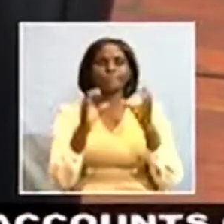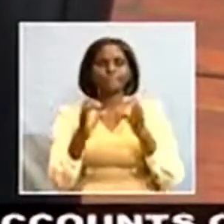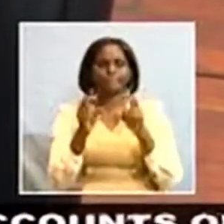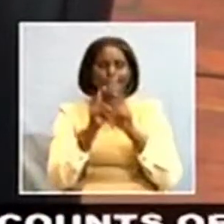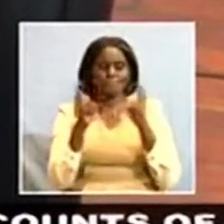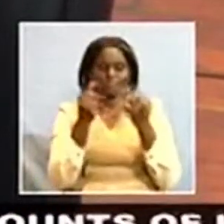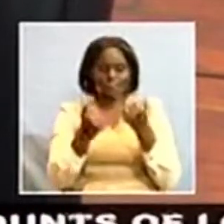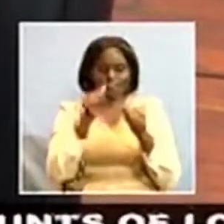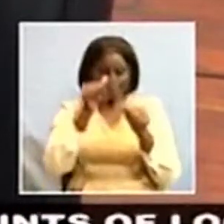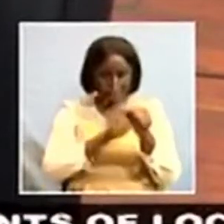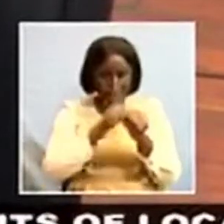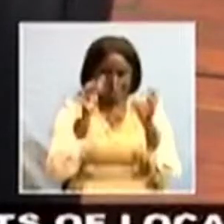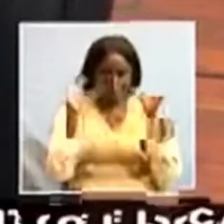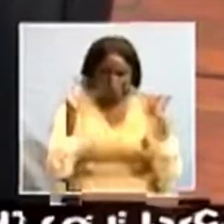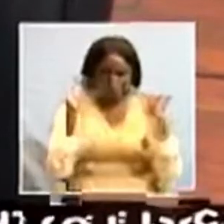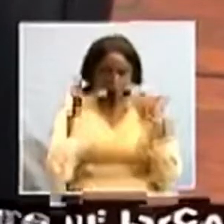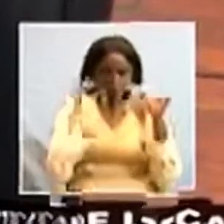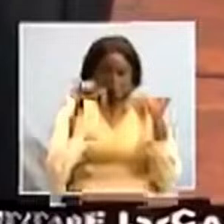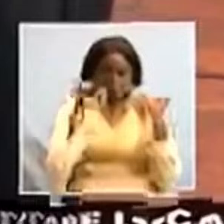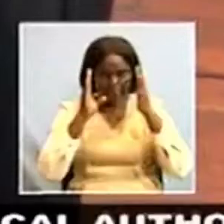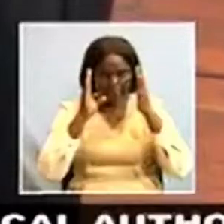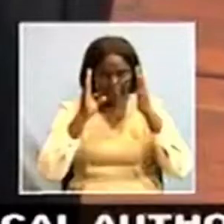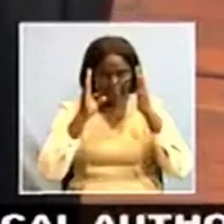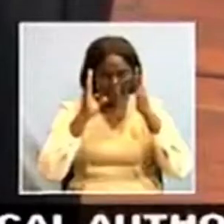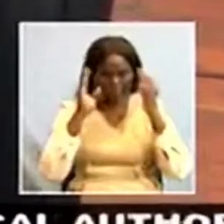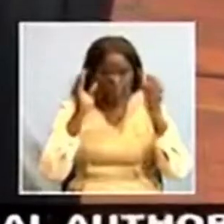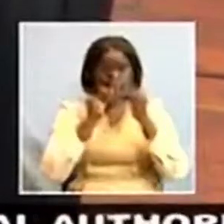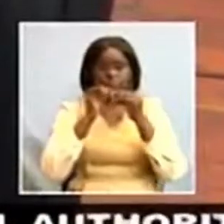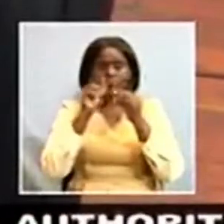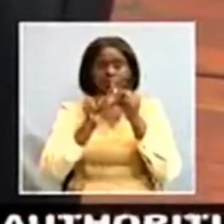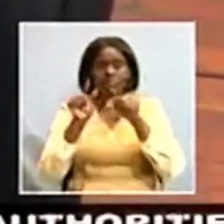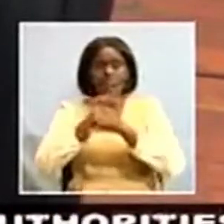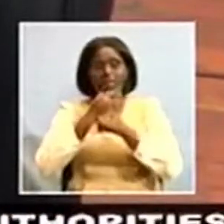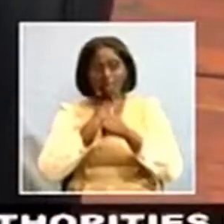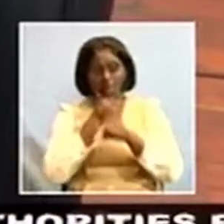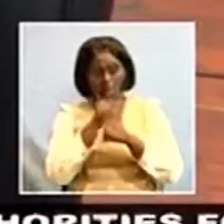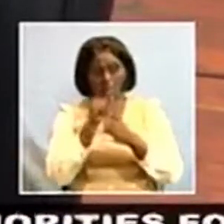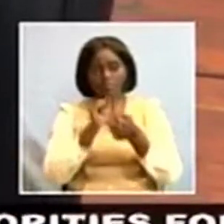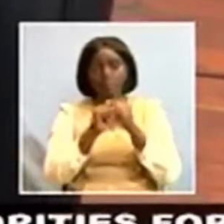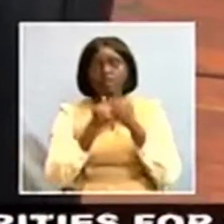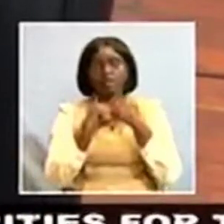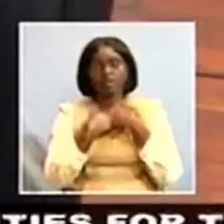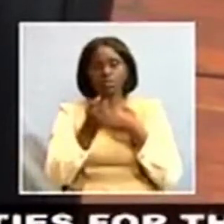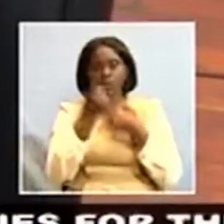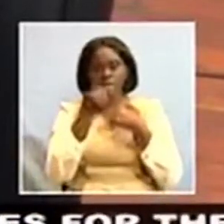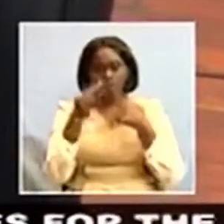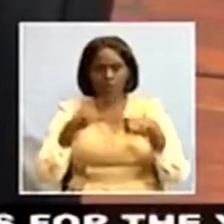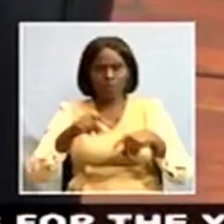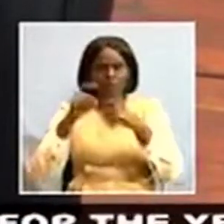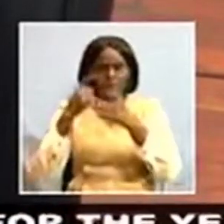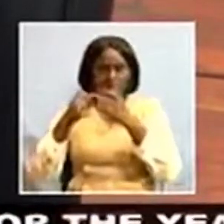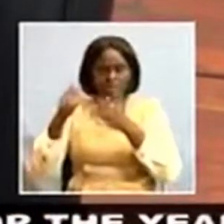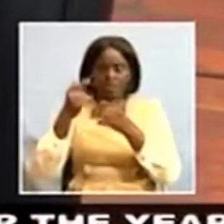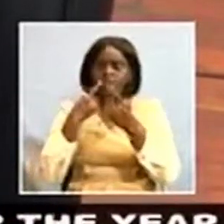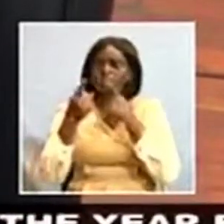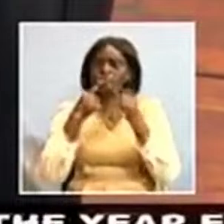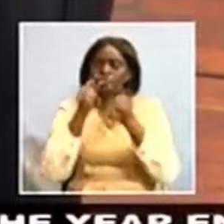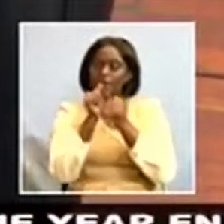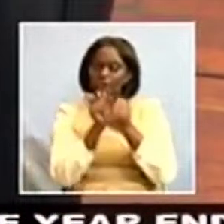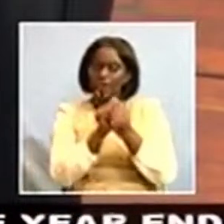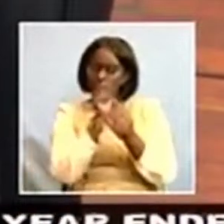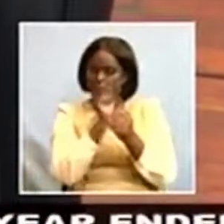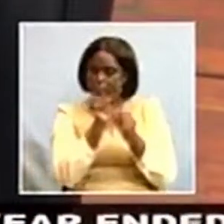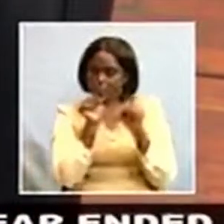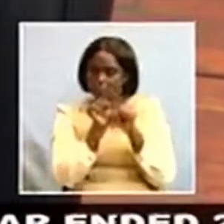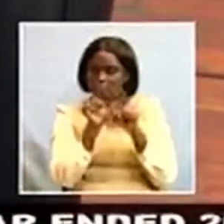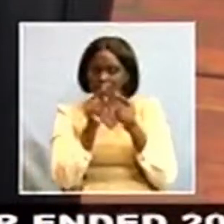So each and every council that we are attending to every day, they have got this problem. One of the challenges that they are talking about is that